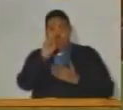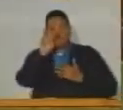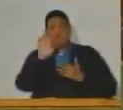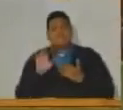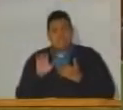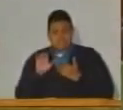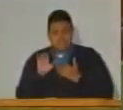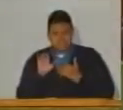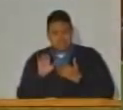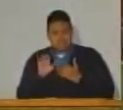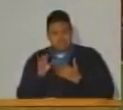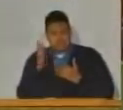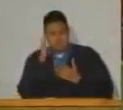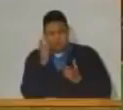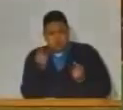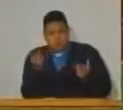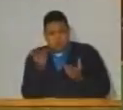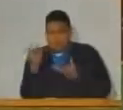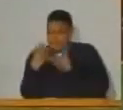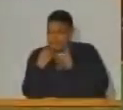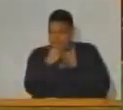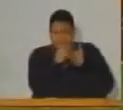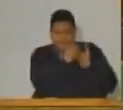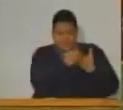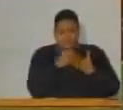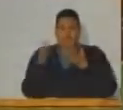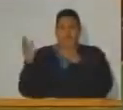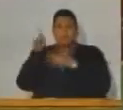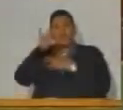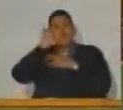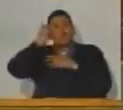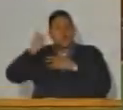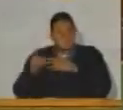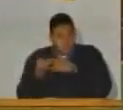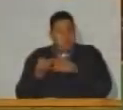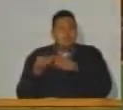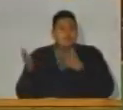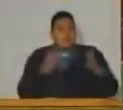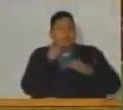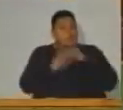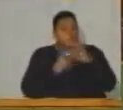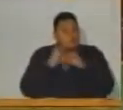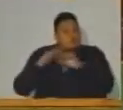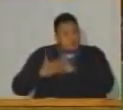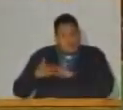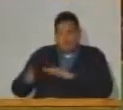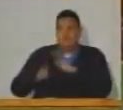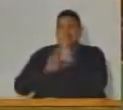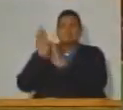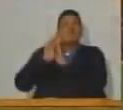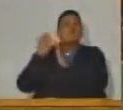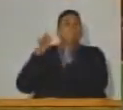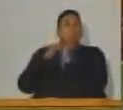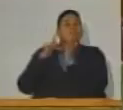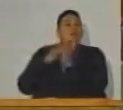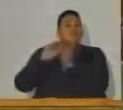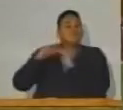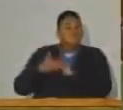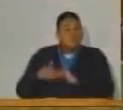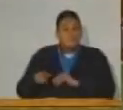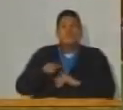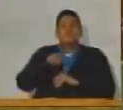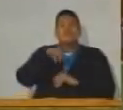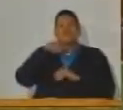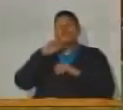Commission, will engage the Planning Institute of Jamaica, the Development Bank of Jamaica, and the International